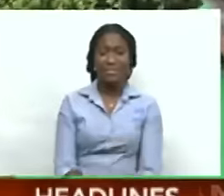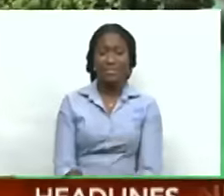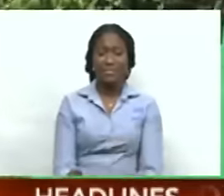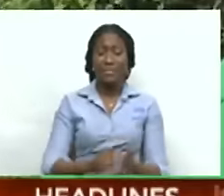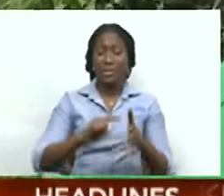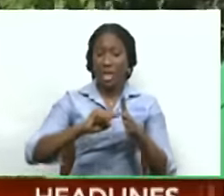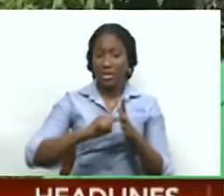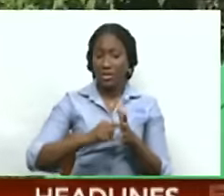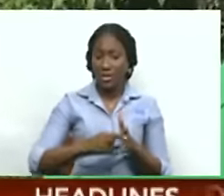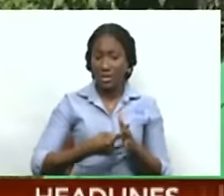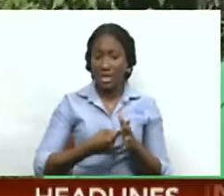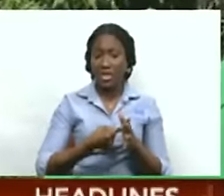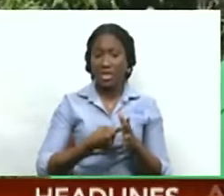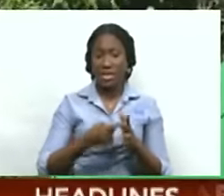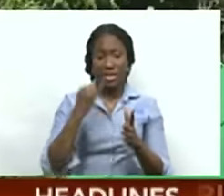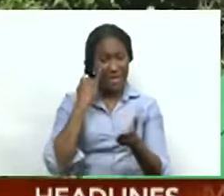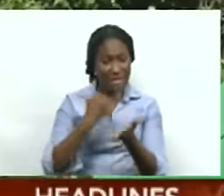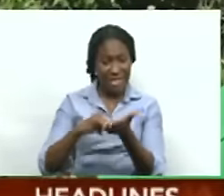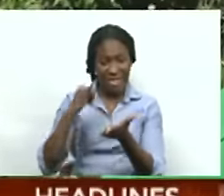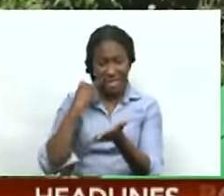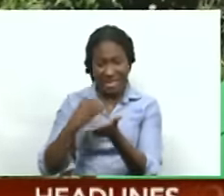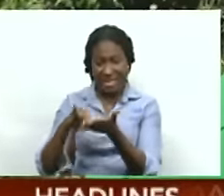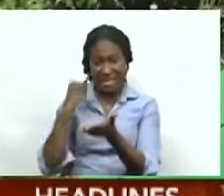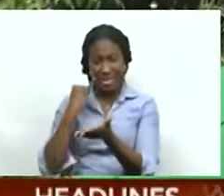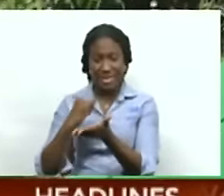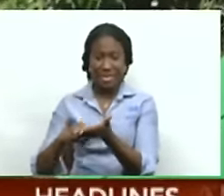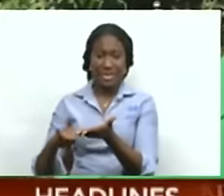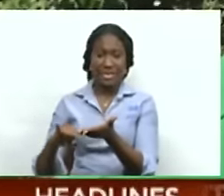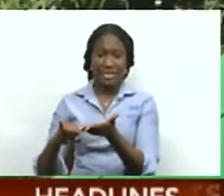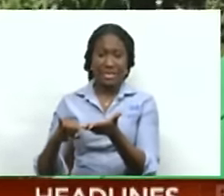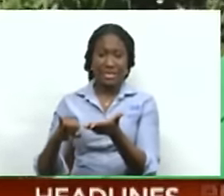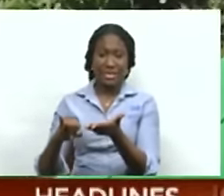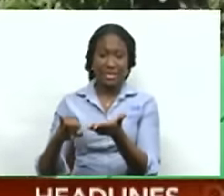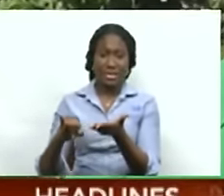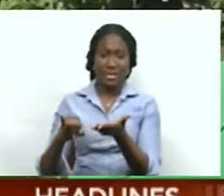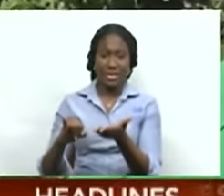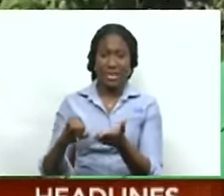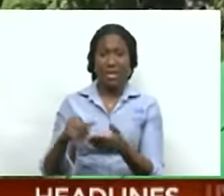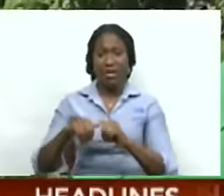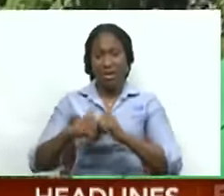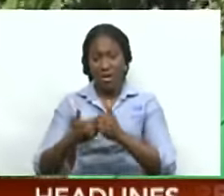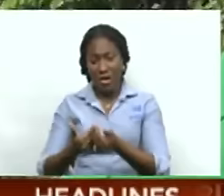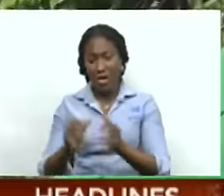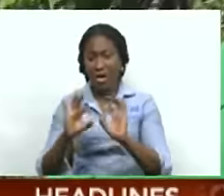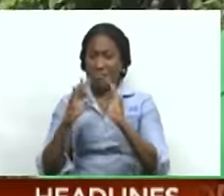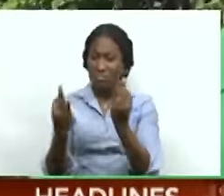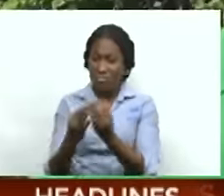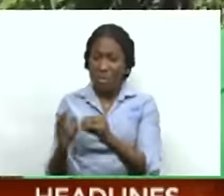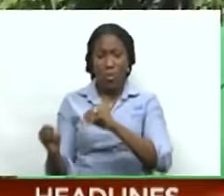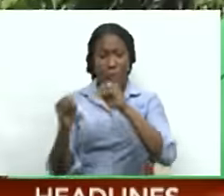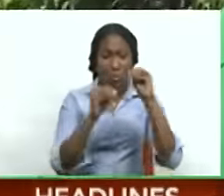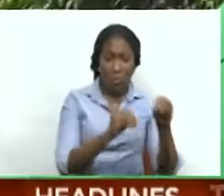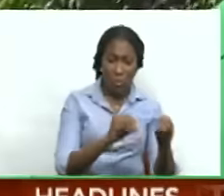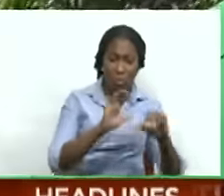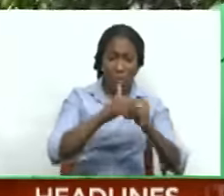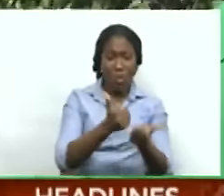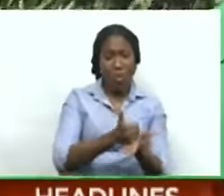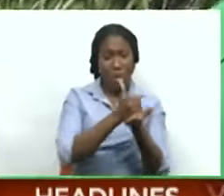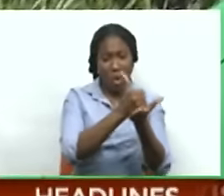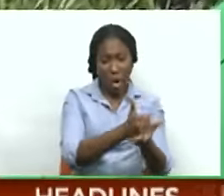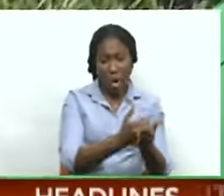investigating this whole process of relocation and compensation and all these things. At this time now, we can't really